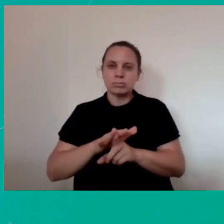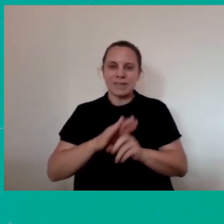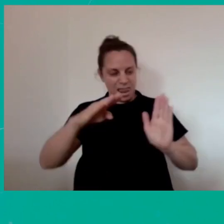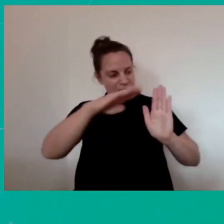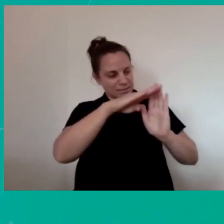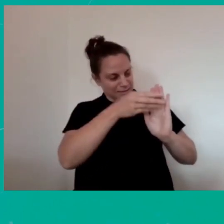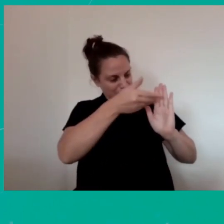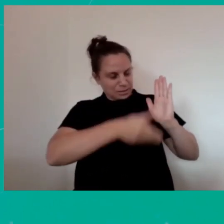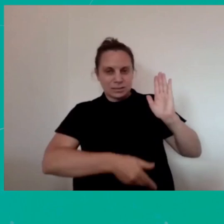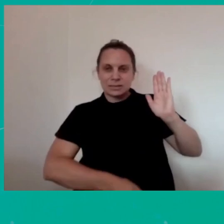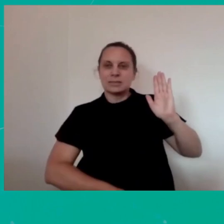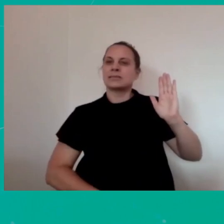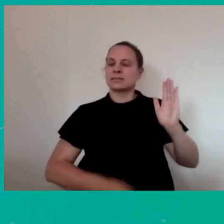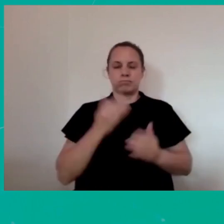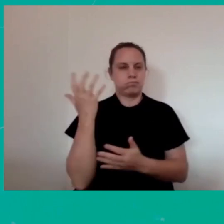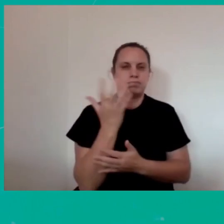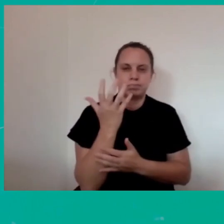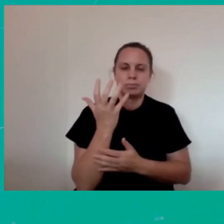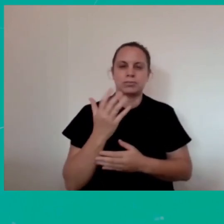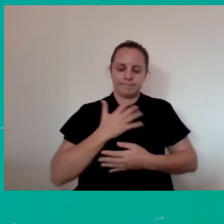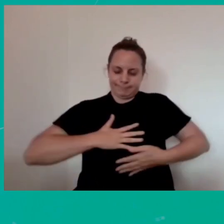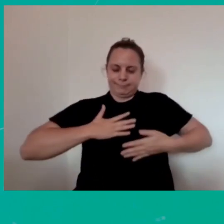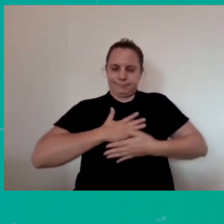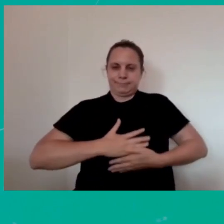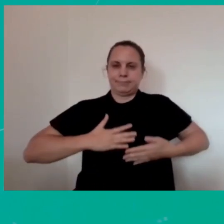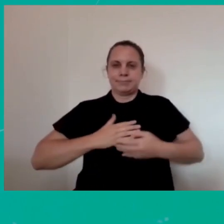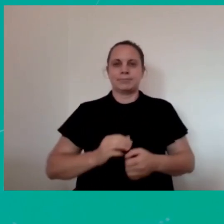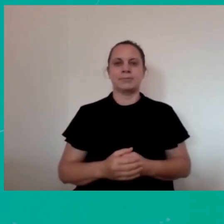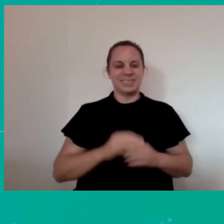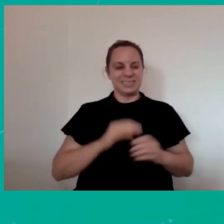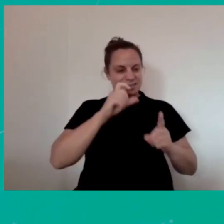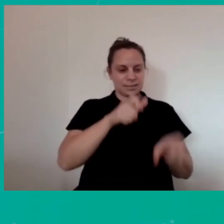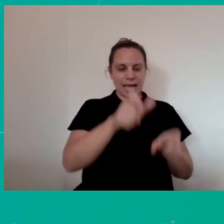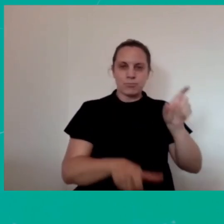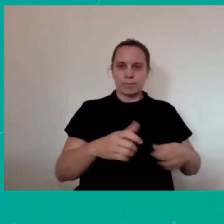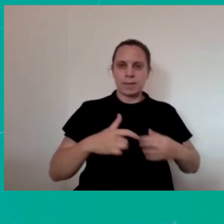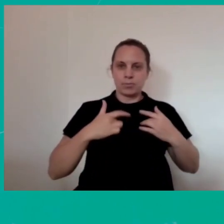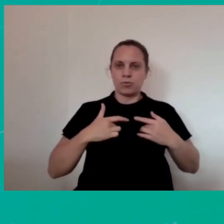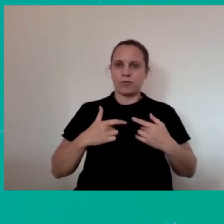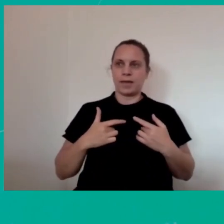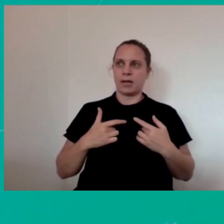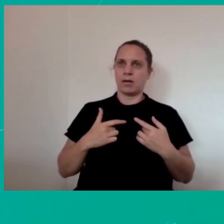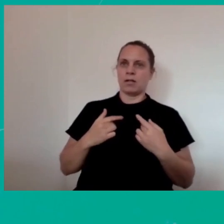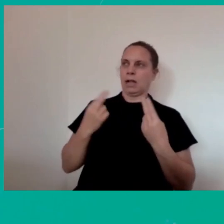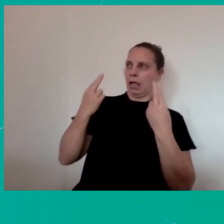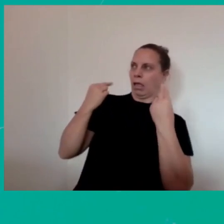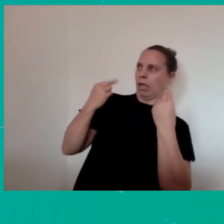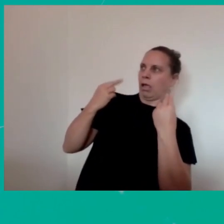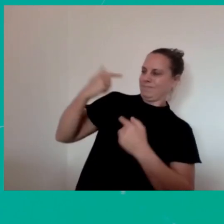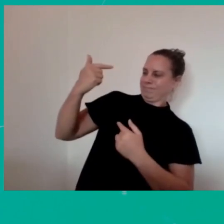distressing. Disabled people may be purposefully frightened using a whole range of intimidating and confusing